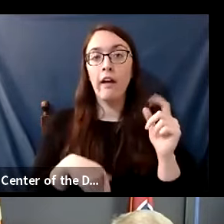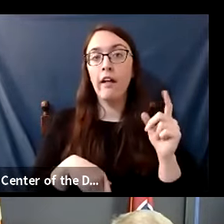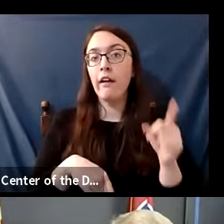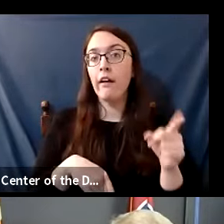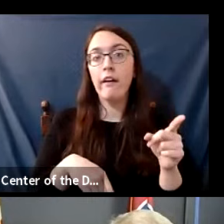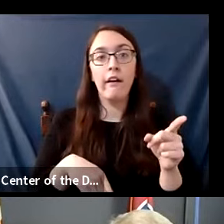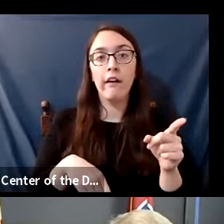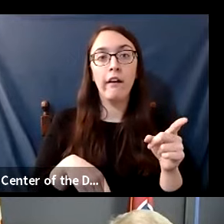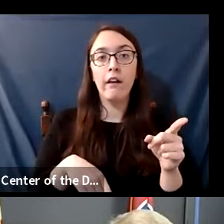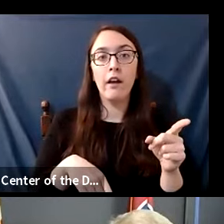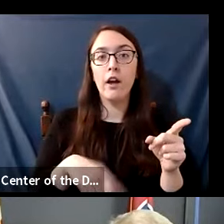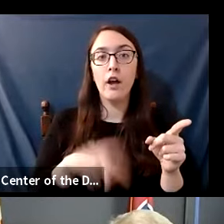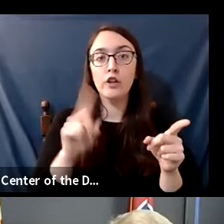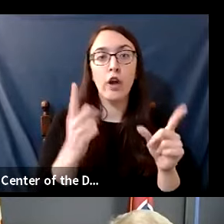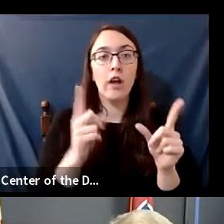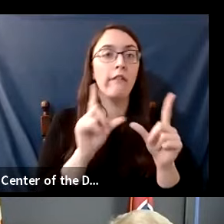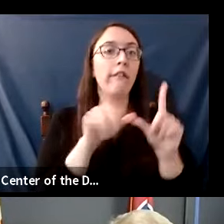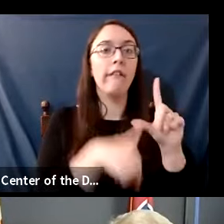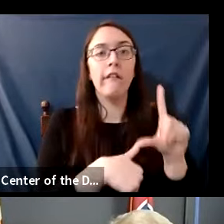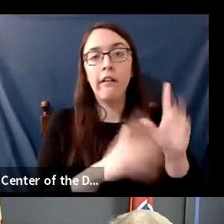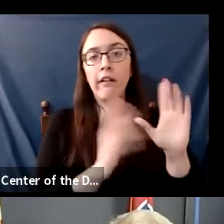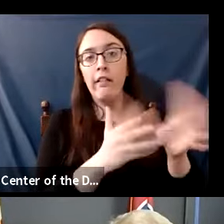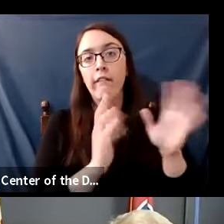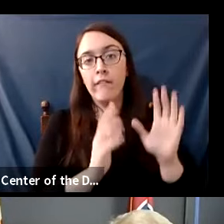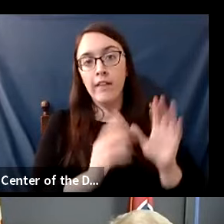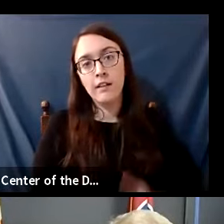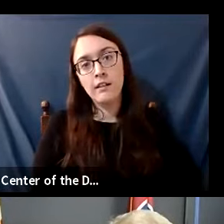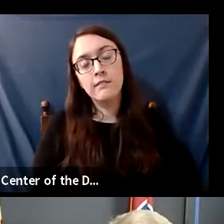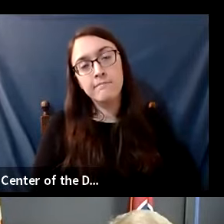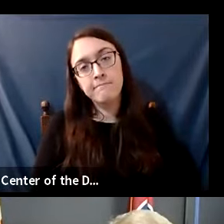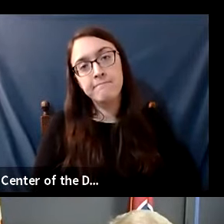not renewing it entirely.